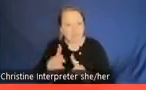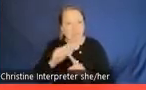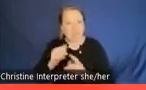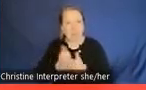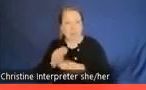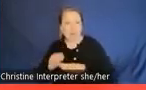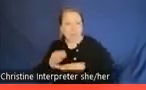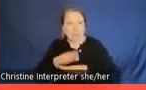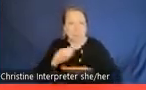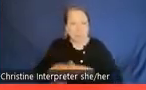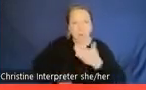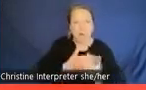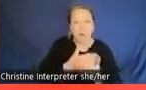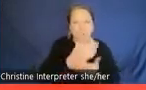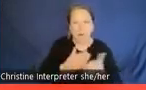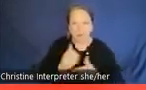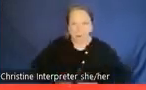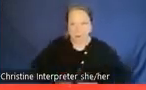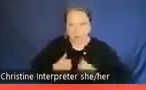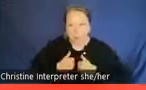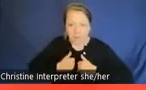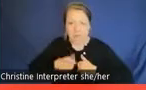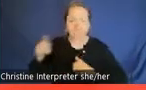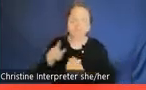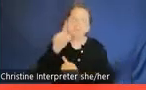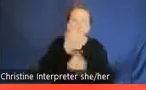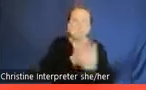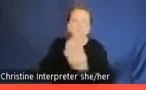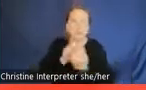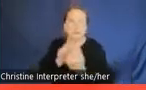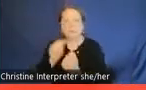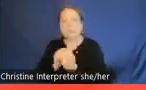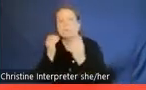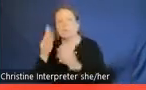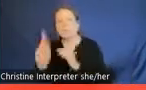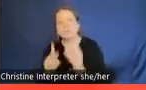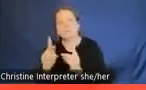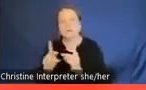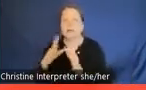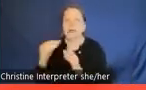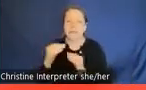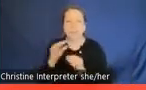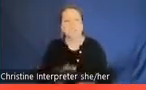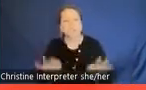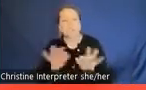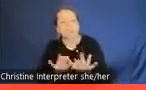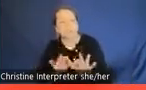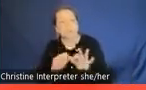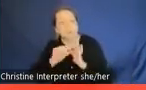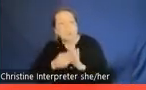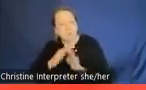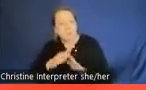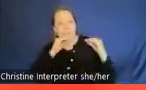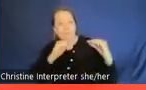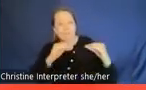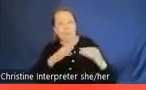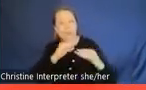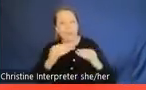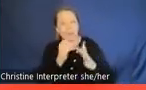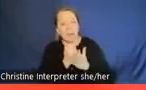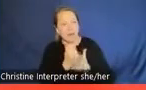community. She mentored so many and saw the importance of teaching and guiding young people with